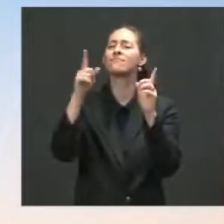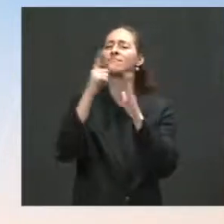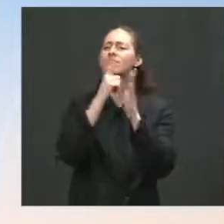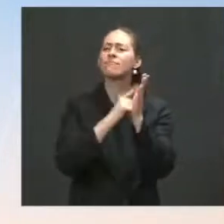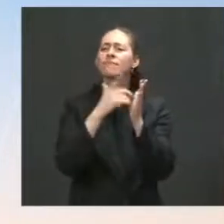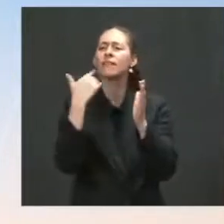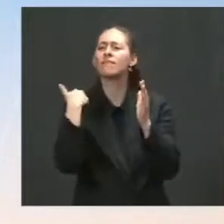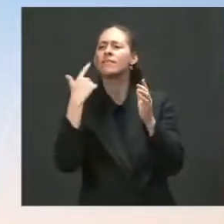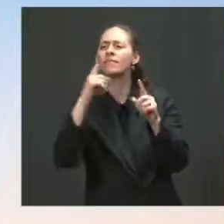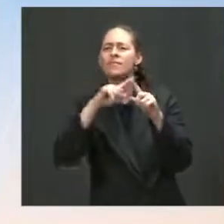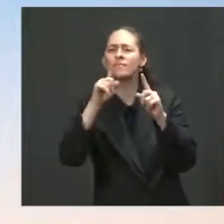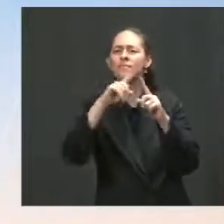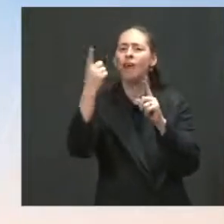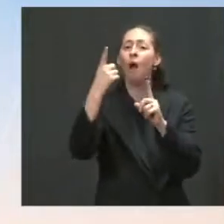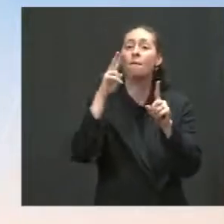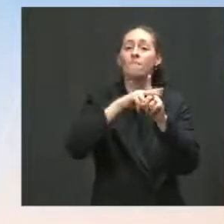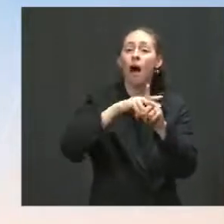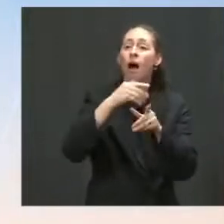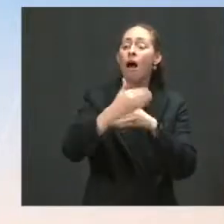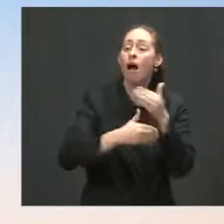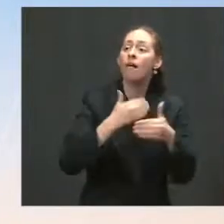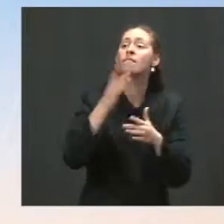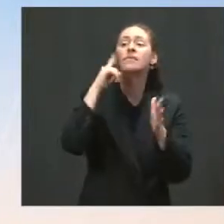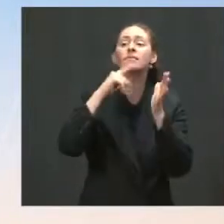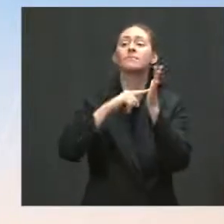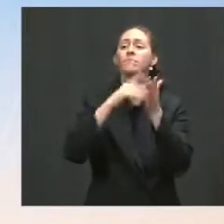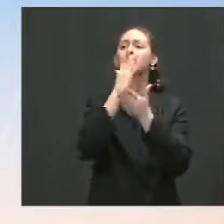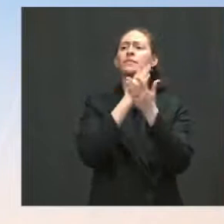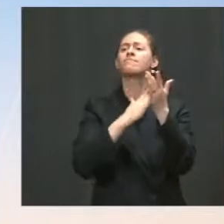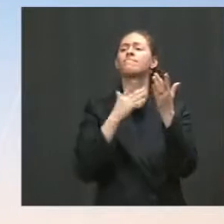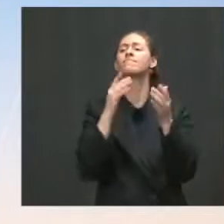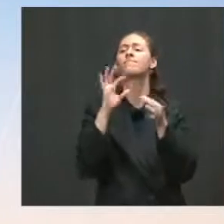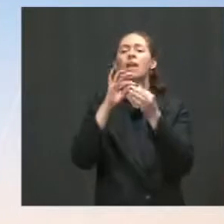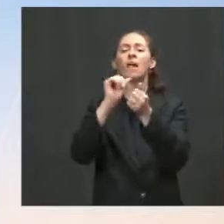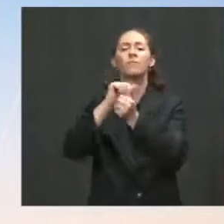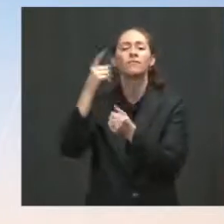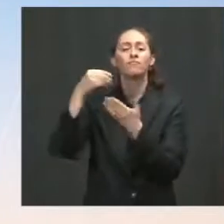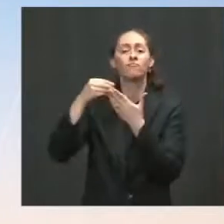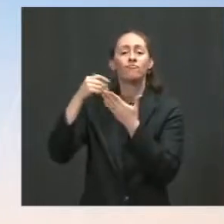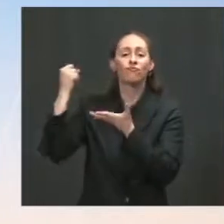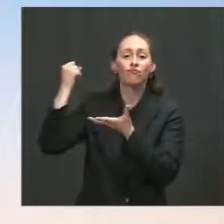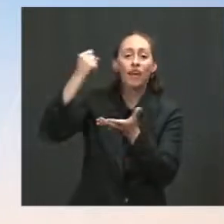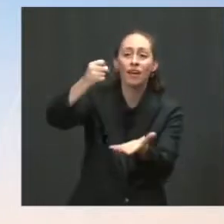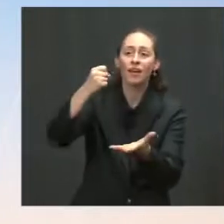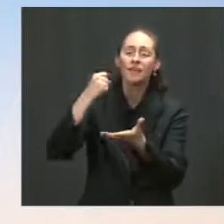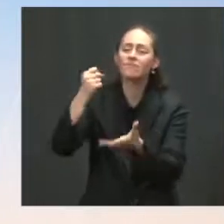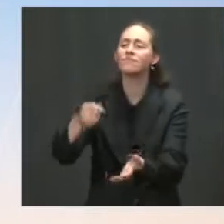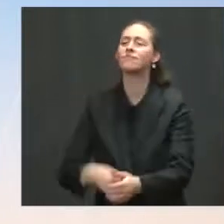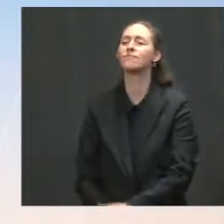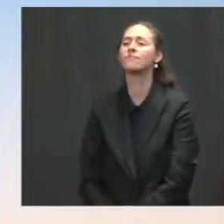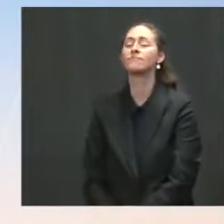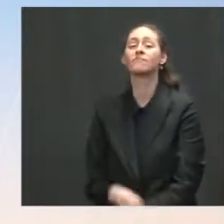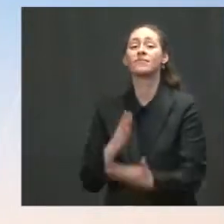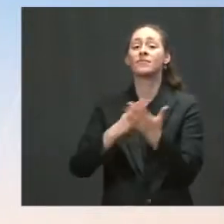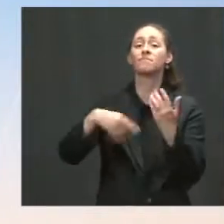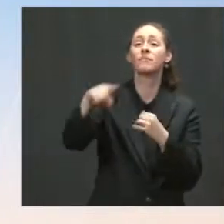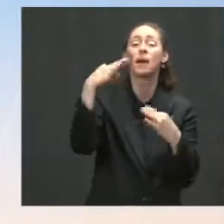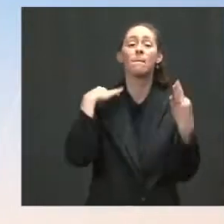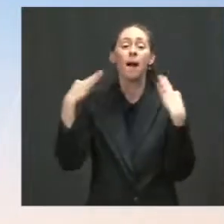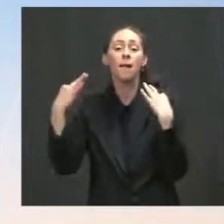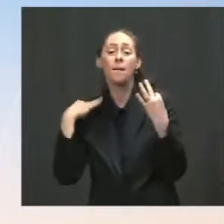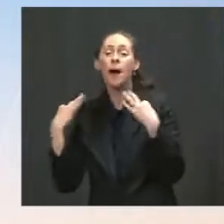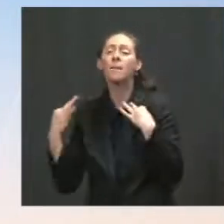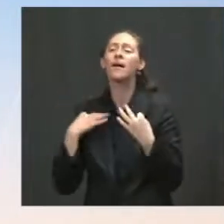funding that would be through grants and some through applications that where communities will have to apply for